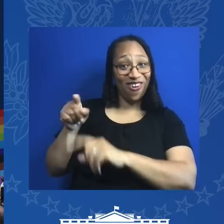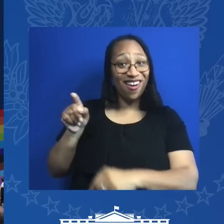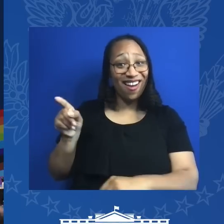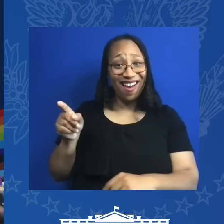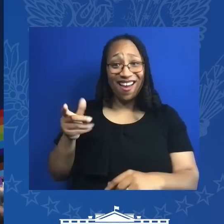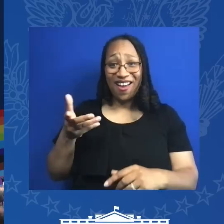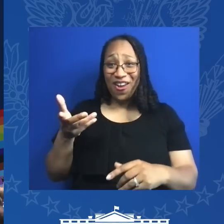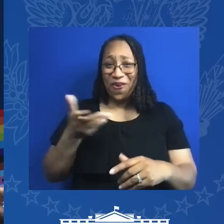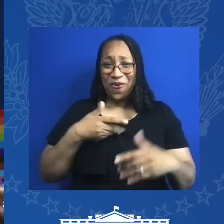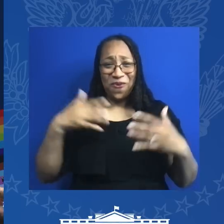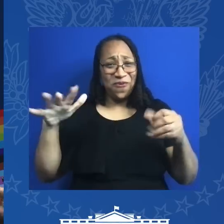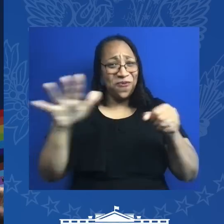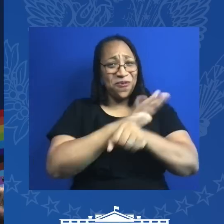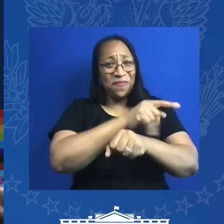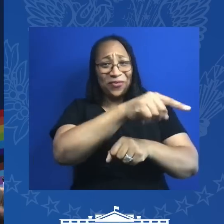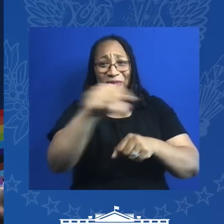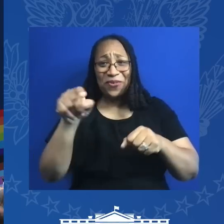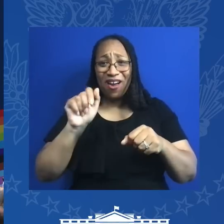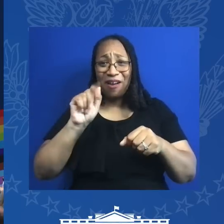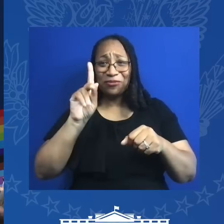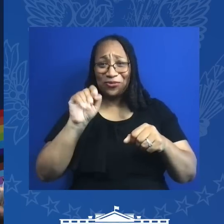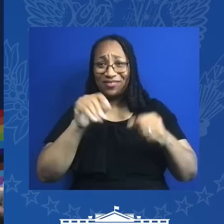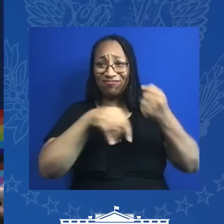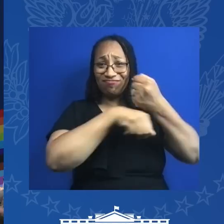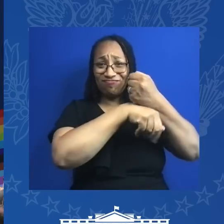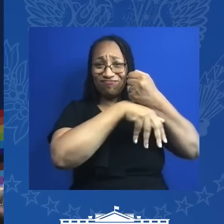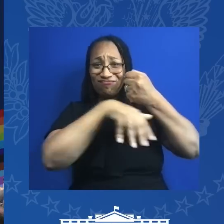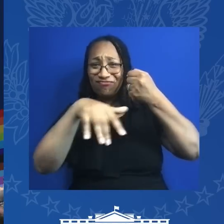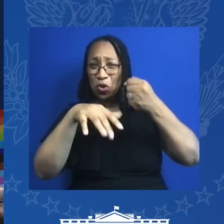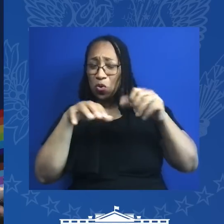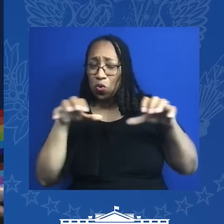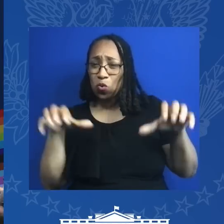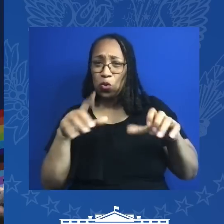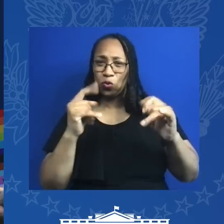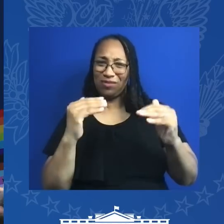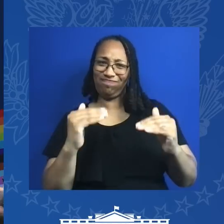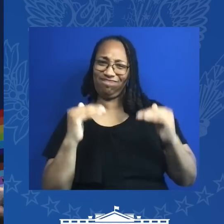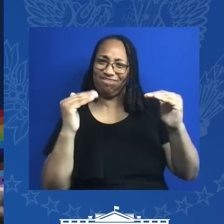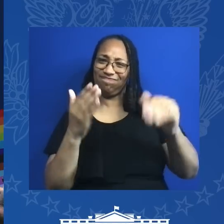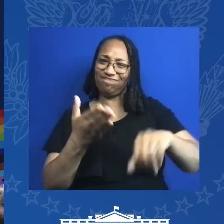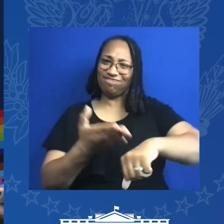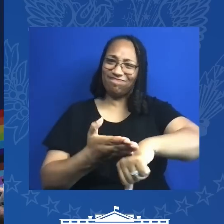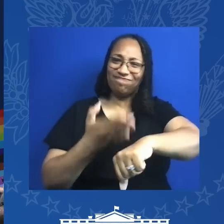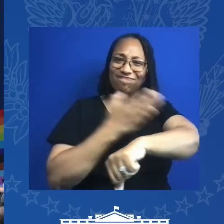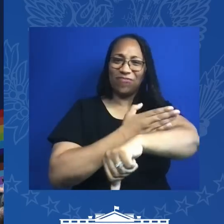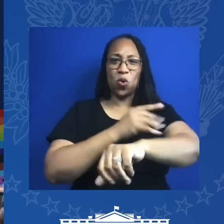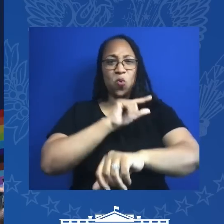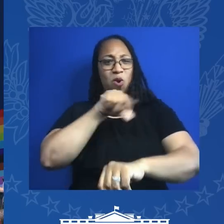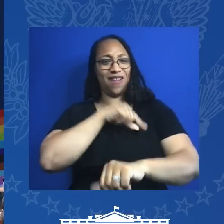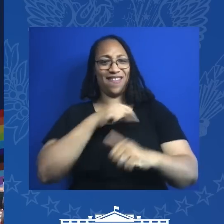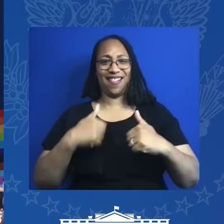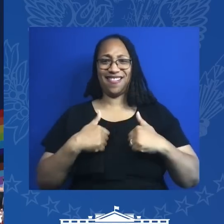in our nation, the entire nation. As Commander-in-Chief, I was proud to have ended the ban on